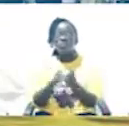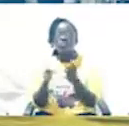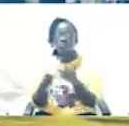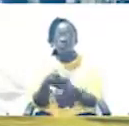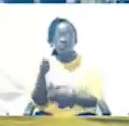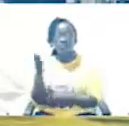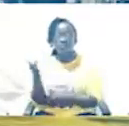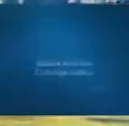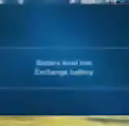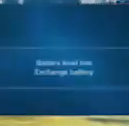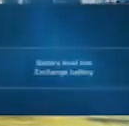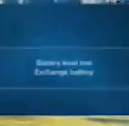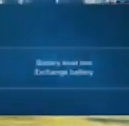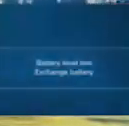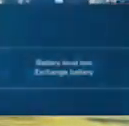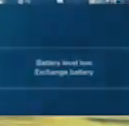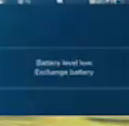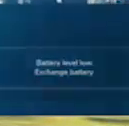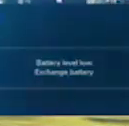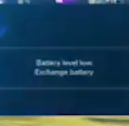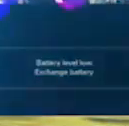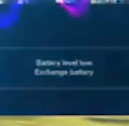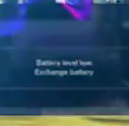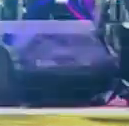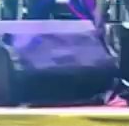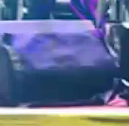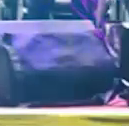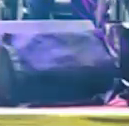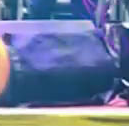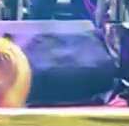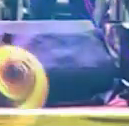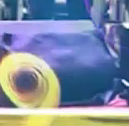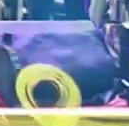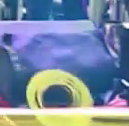All the people have come to sit down, including the chief, everybody.